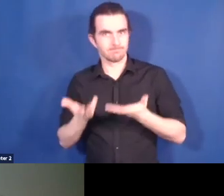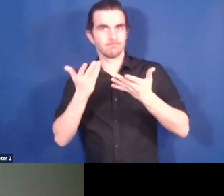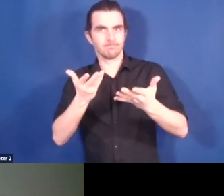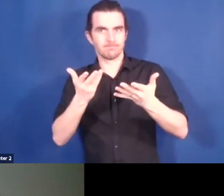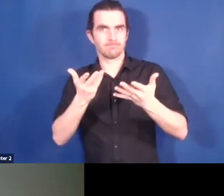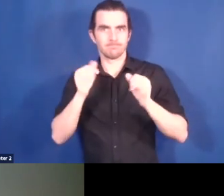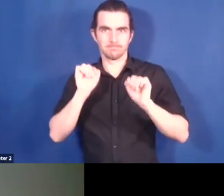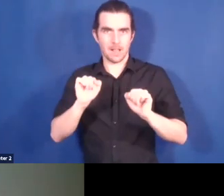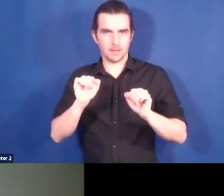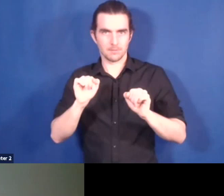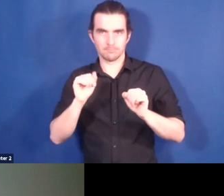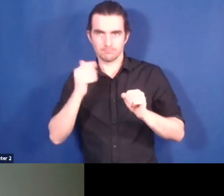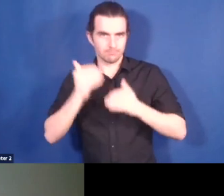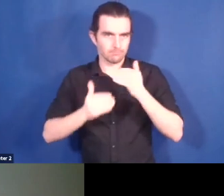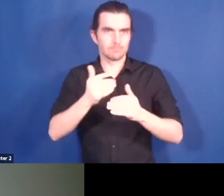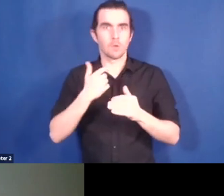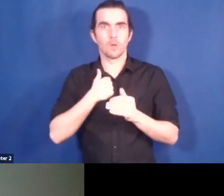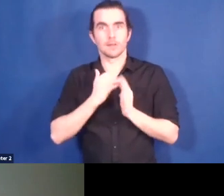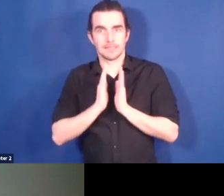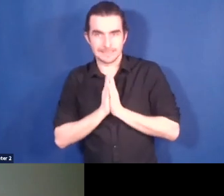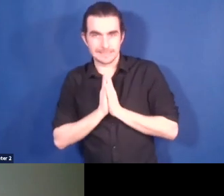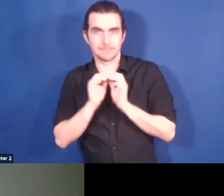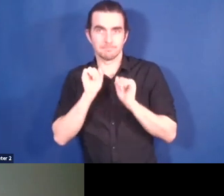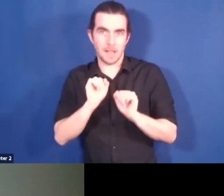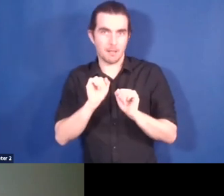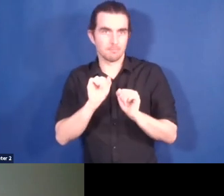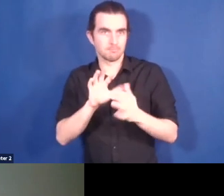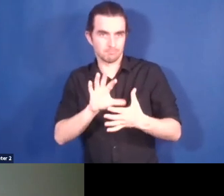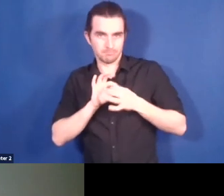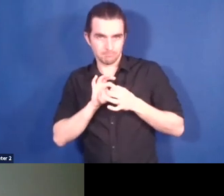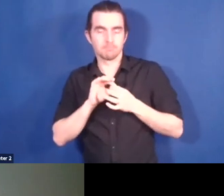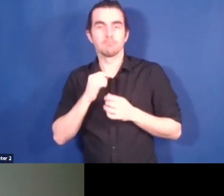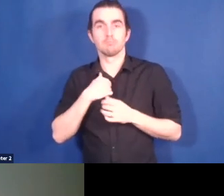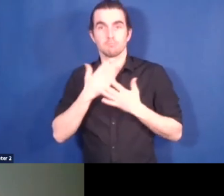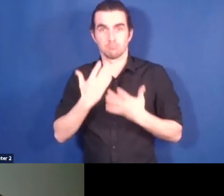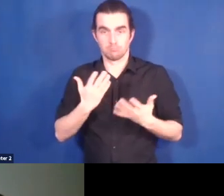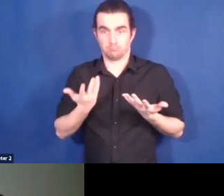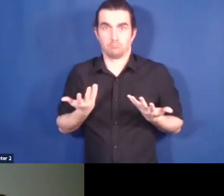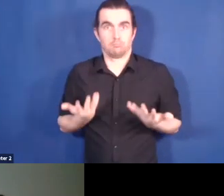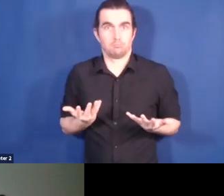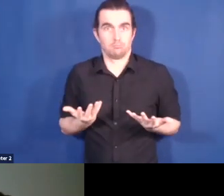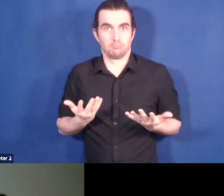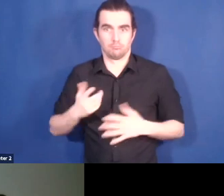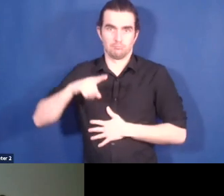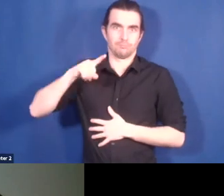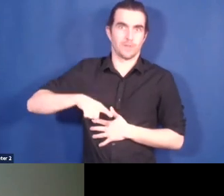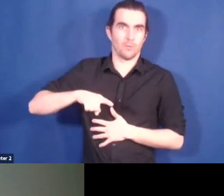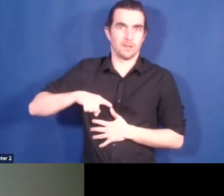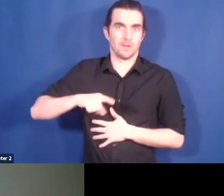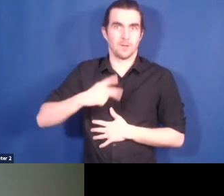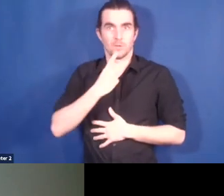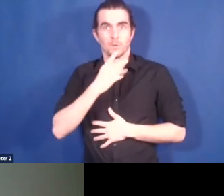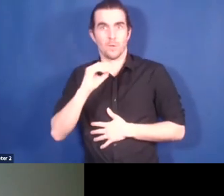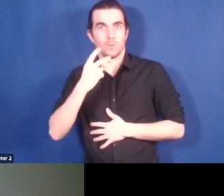of the government of Portugal, the United States, UNHCR, and IOM together, launched the Sustainable Resettlement and